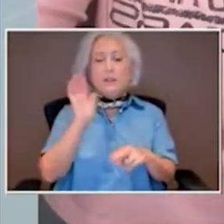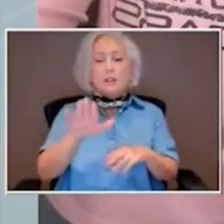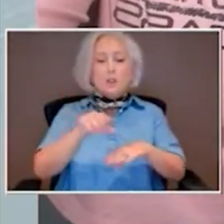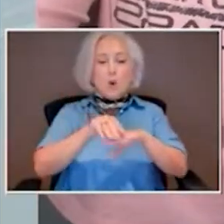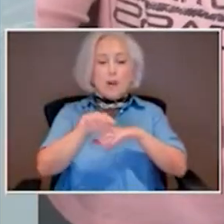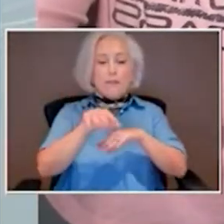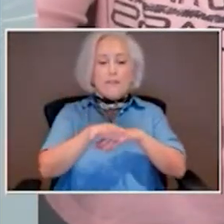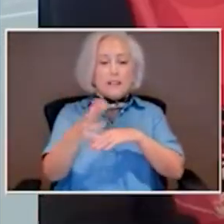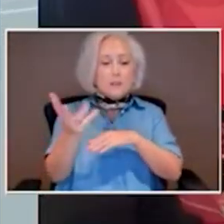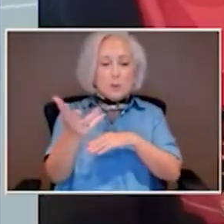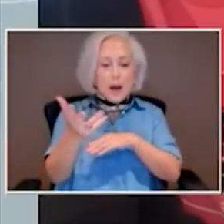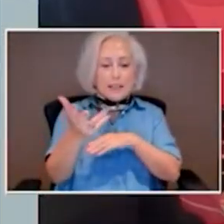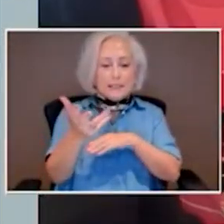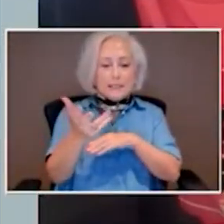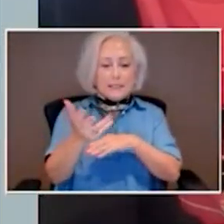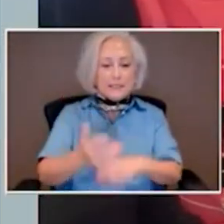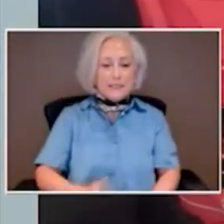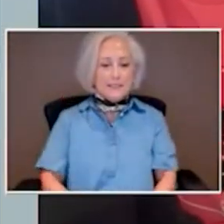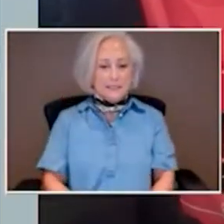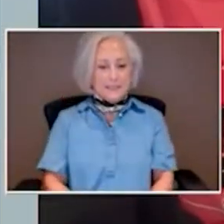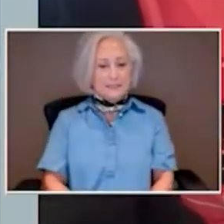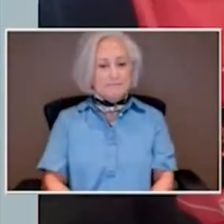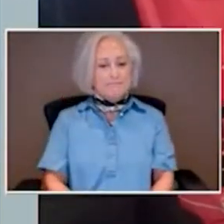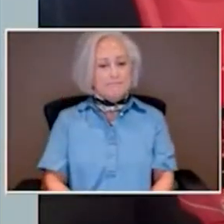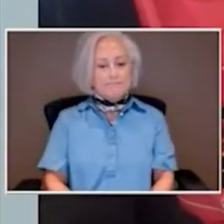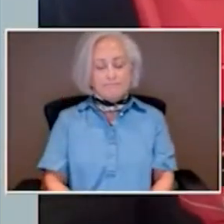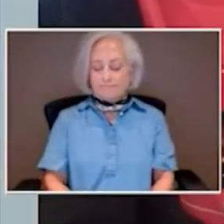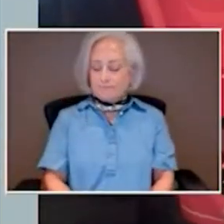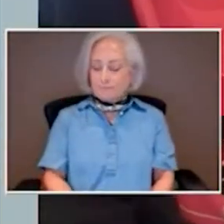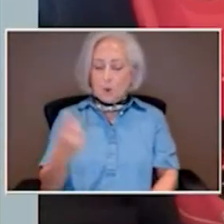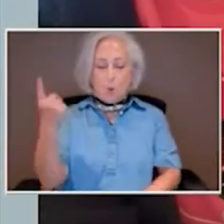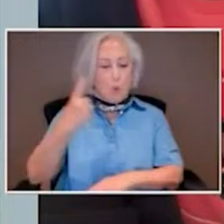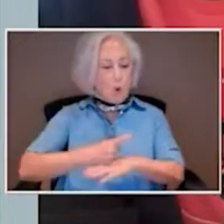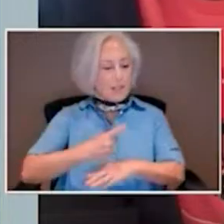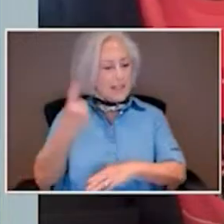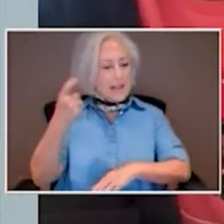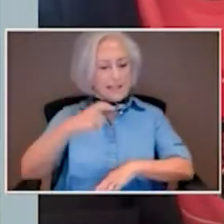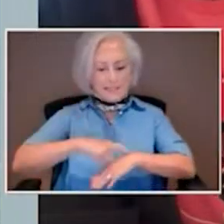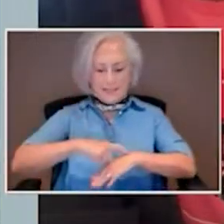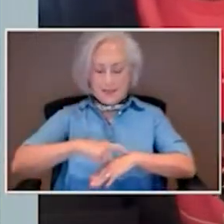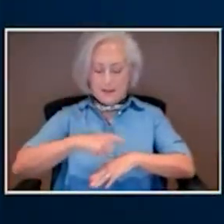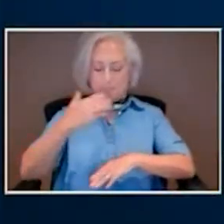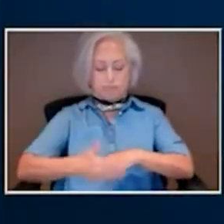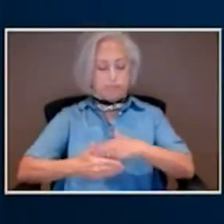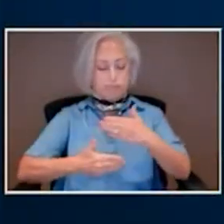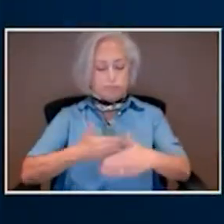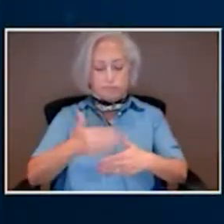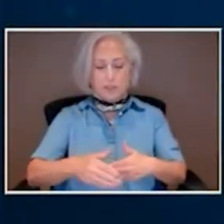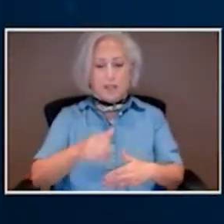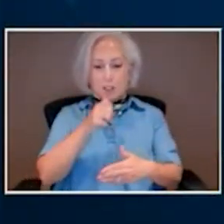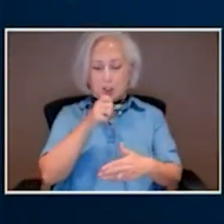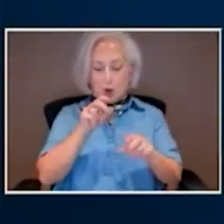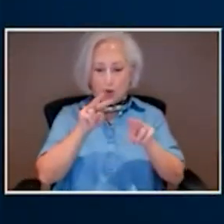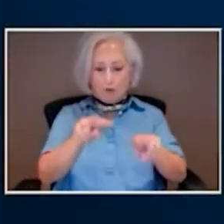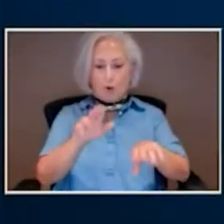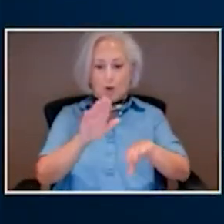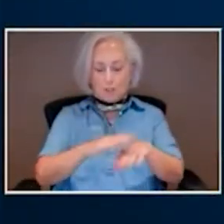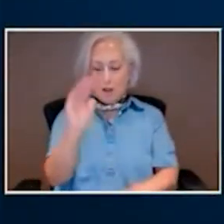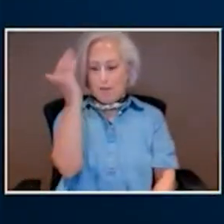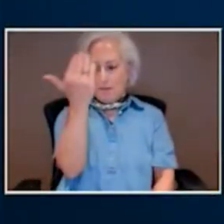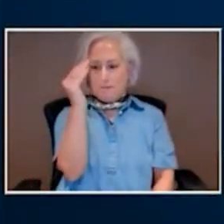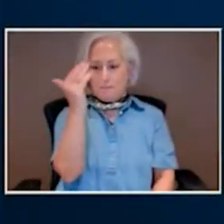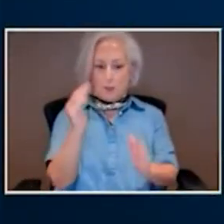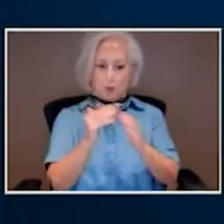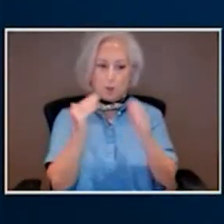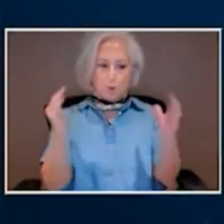people? Oh, just take it day by day and try not to focus on the mirror too much. I still struggle with that. I